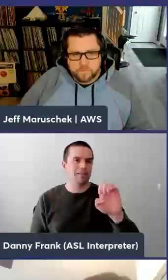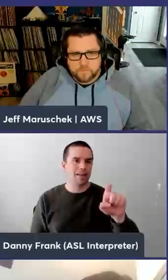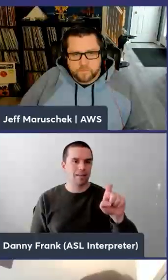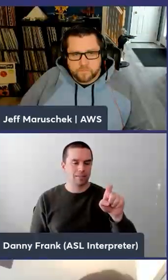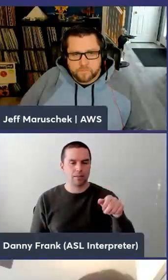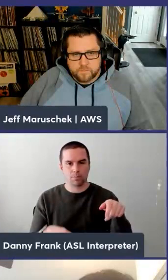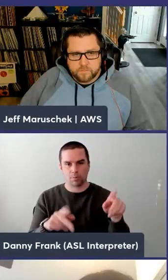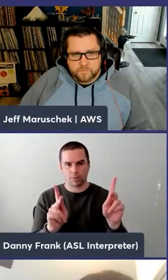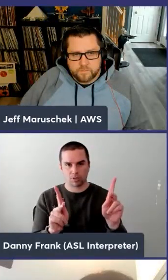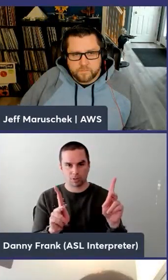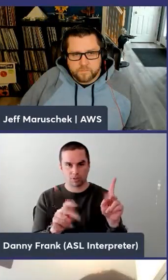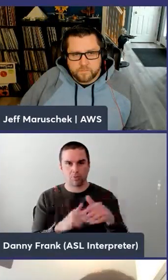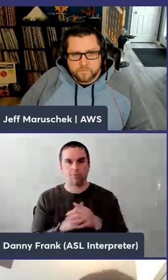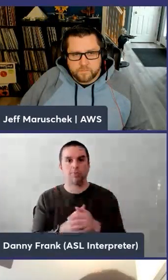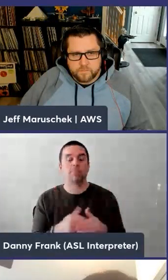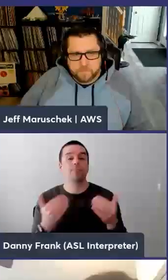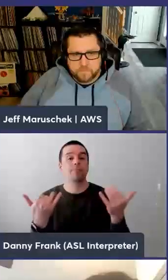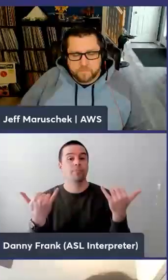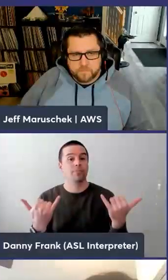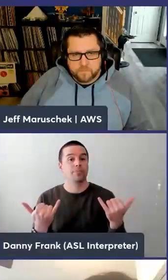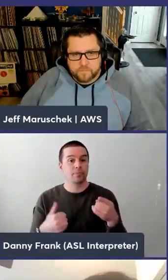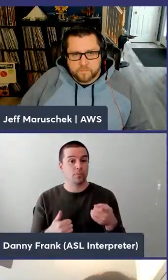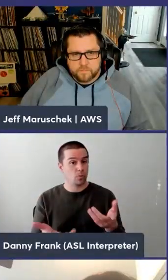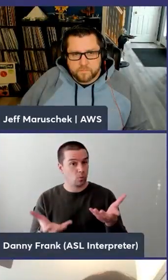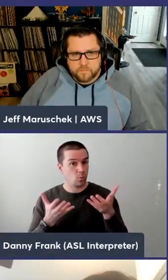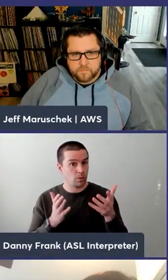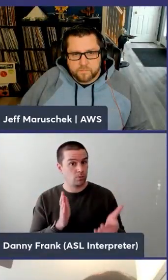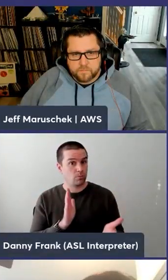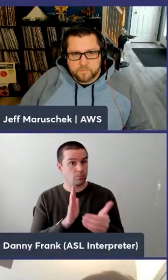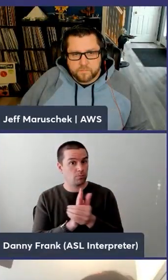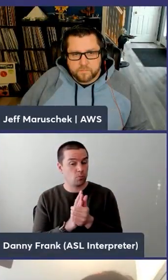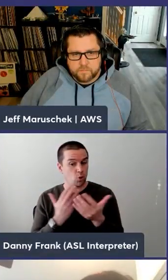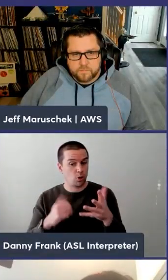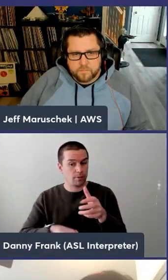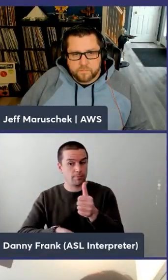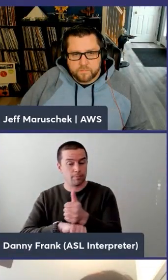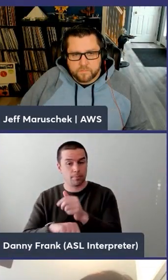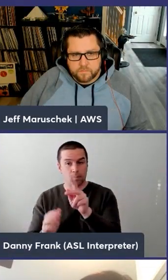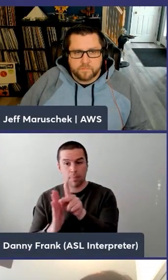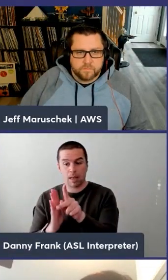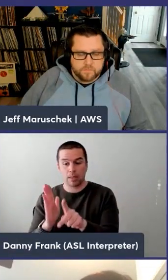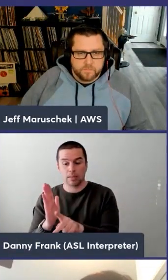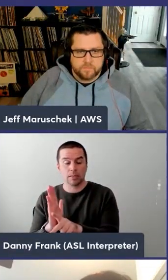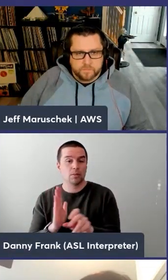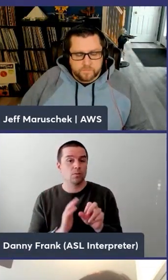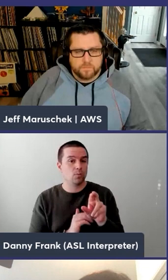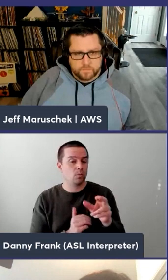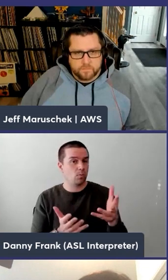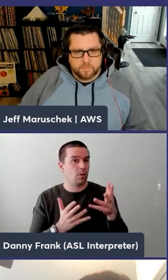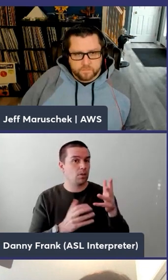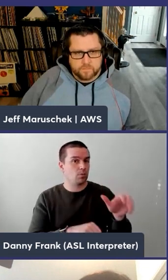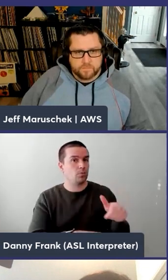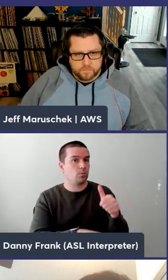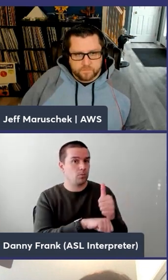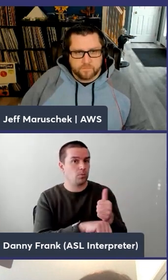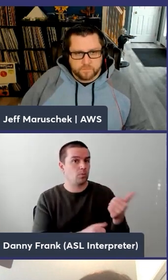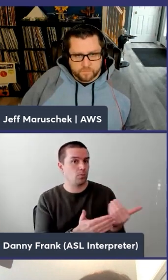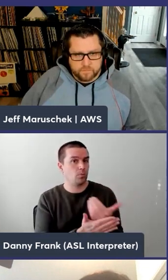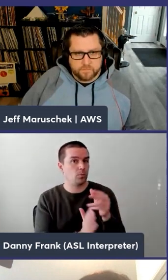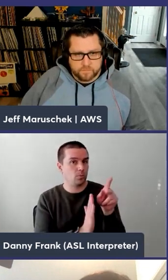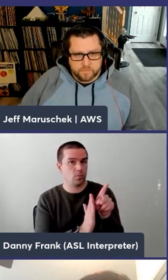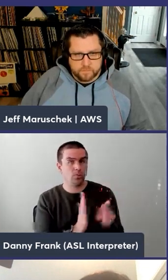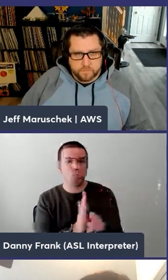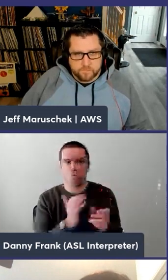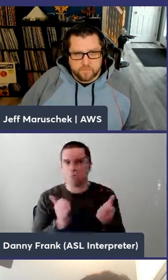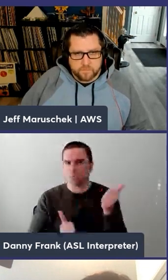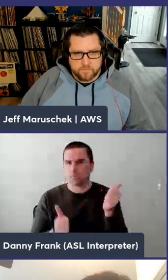Next, whether you want to attach this to an existing policy or you want to attach this to a new policy. So what I'm going to do